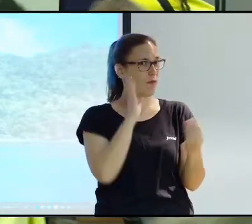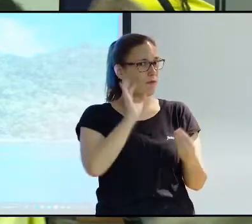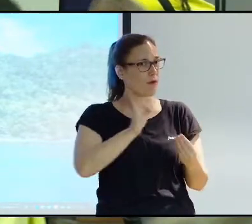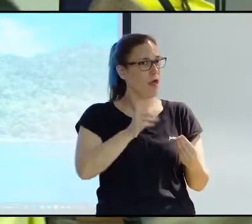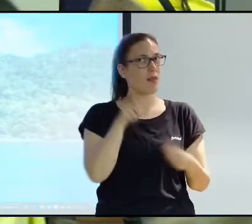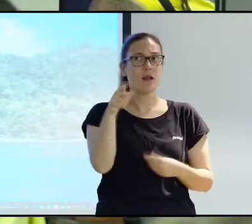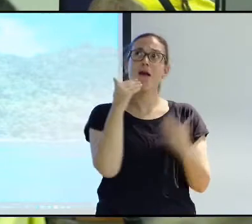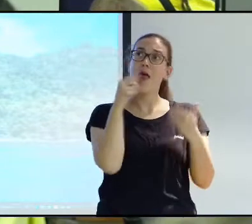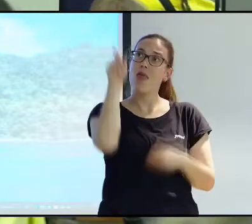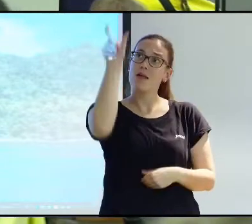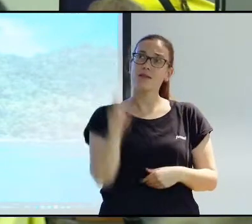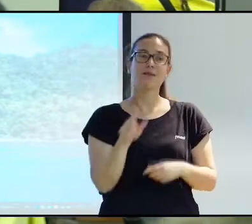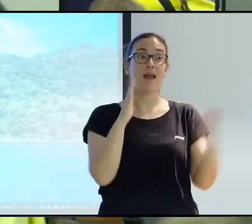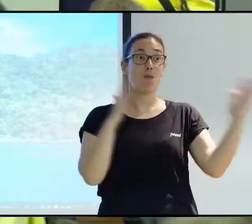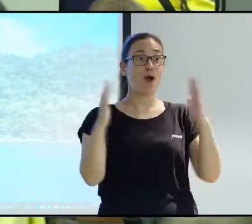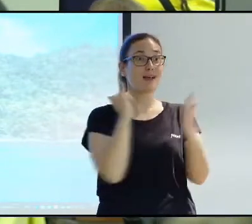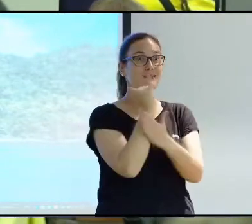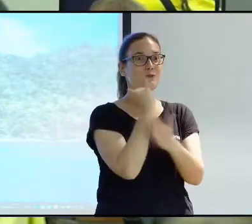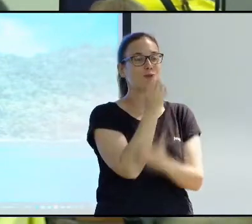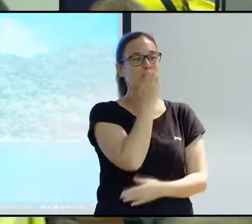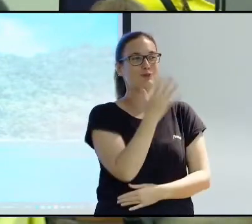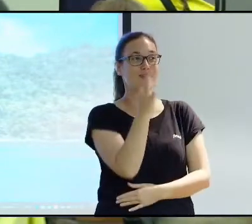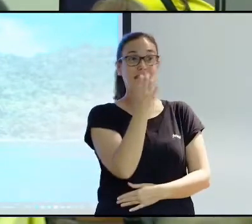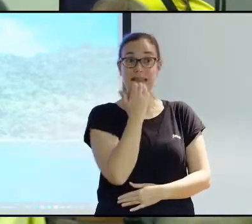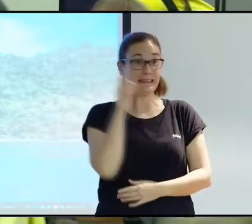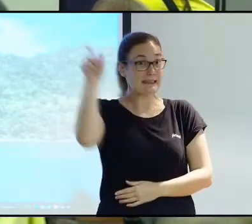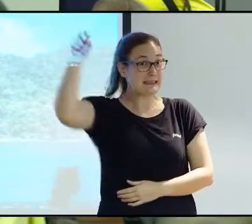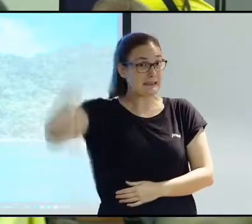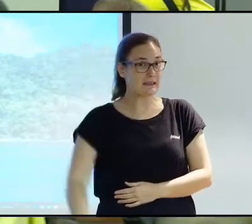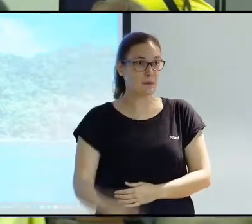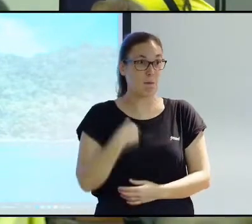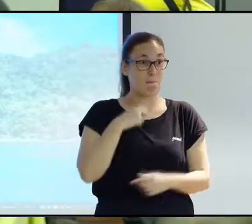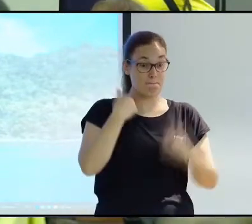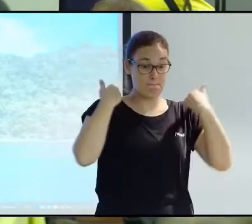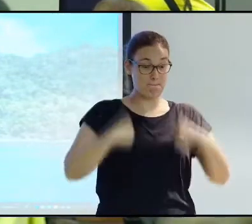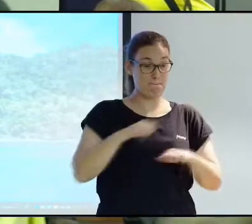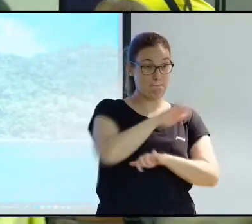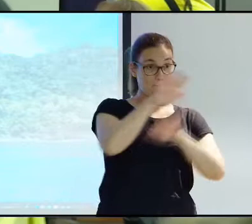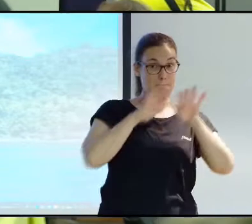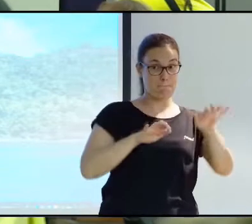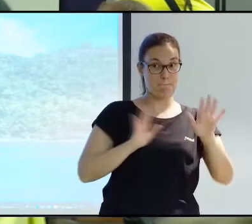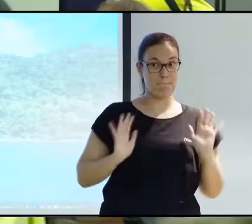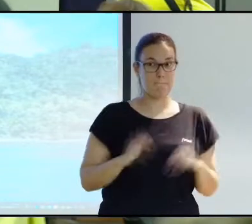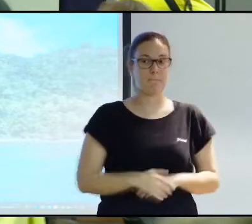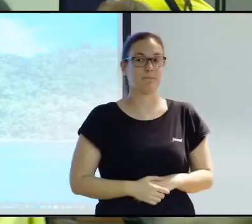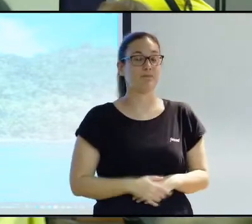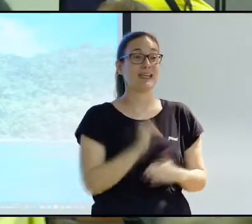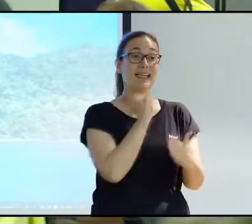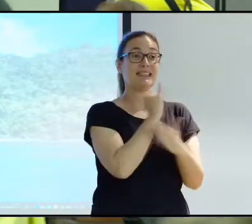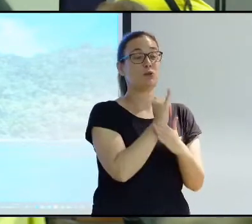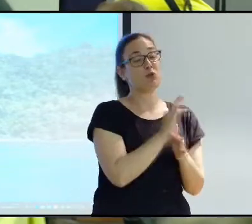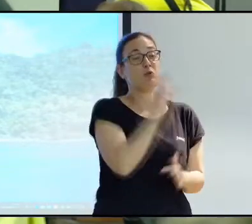The fact is that thanks to her, I was happy at the institute and high school. I don't know, if it hadn't been for her, I don't know what would have happened. From high